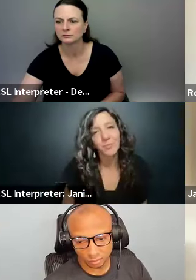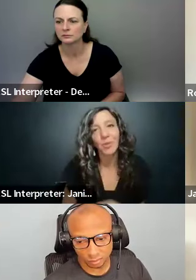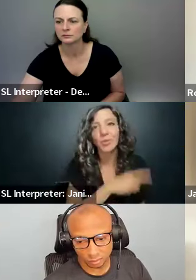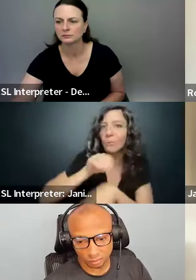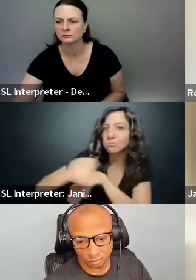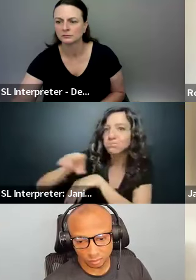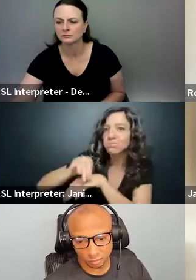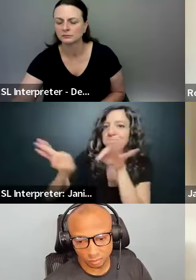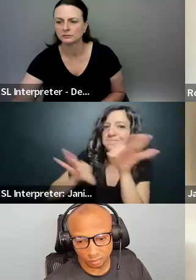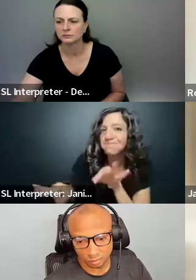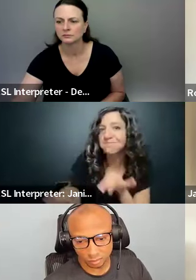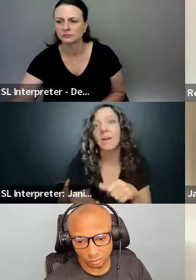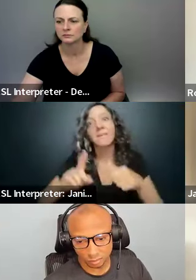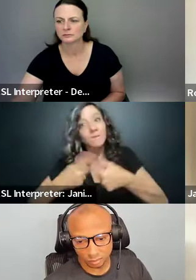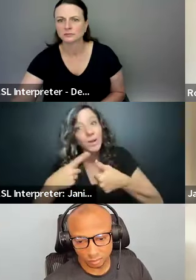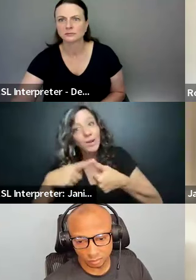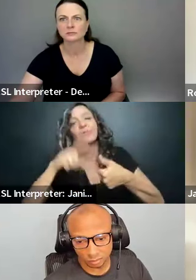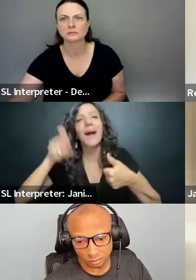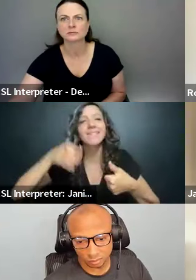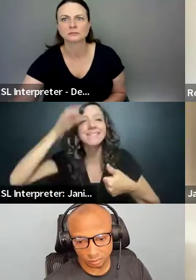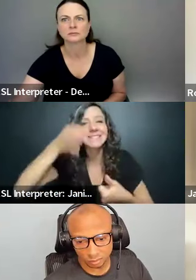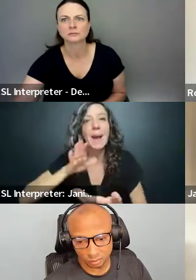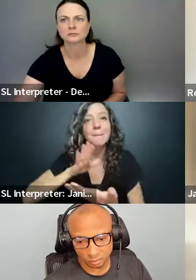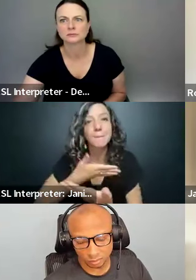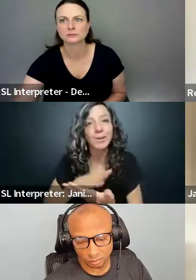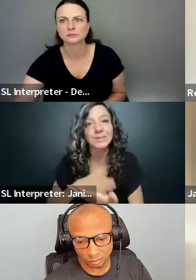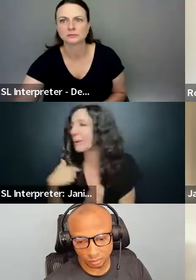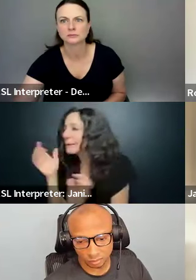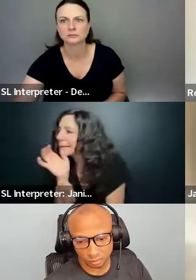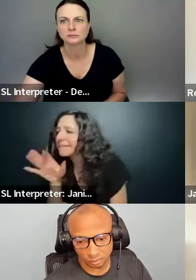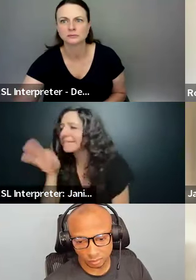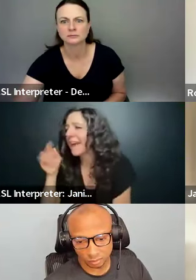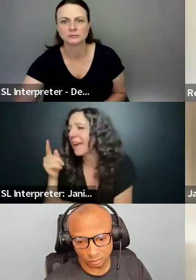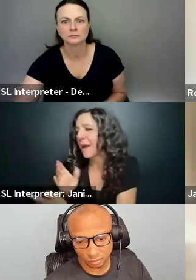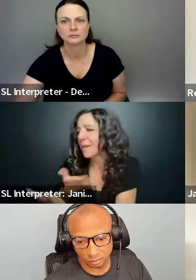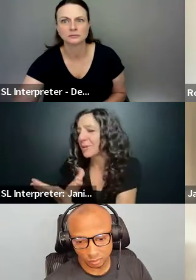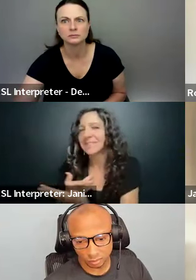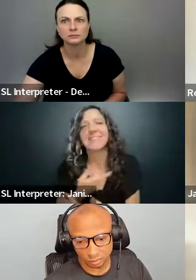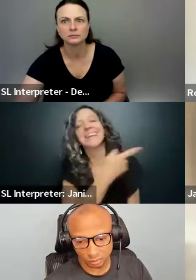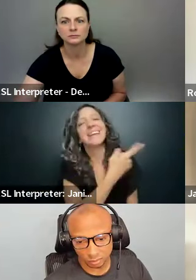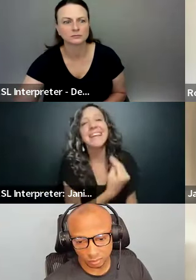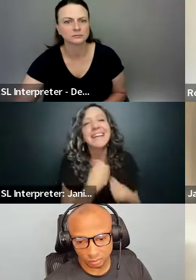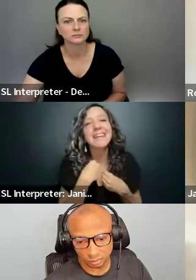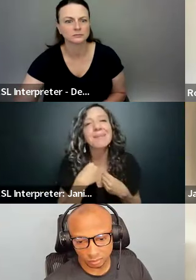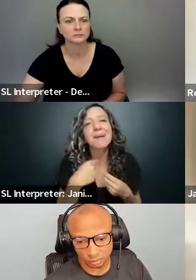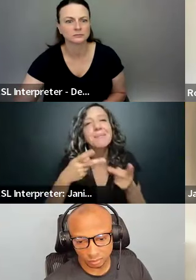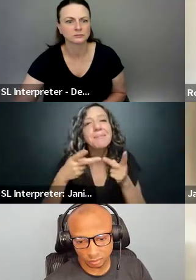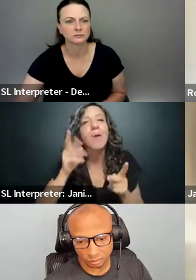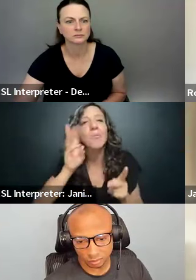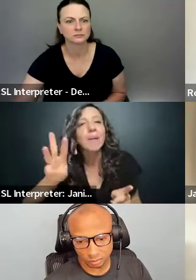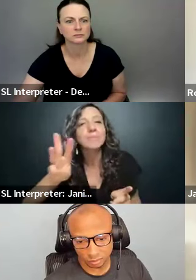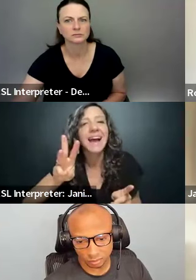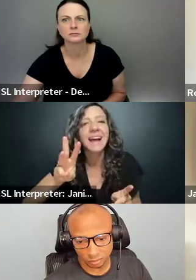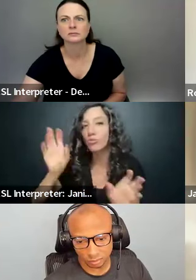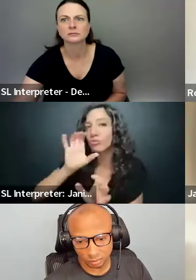need to decide on is the music. And I was like, okay, we got the music. He sent me to what where to get it. And then I was like, okay, now we need the